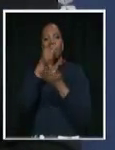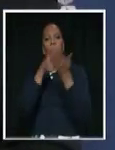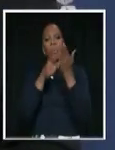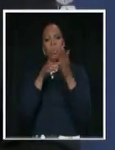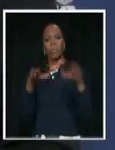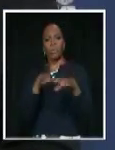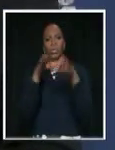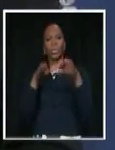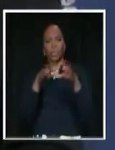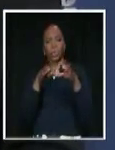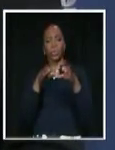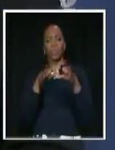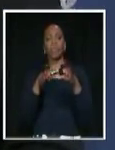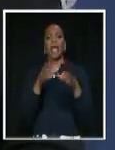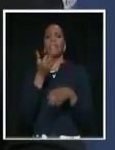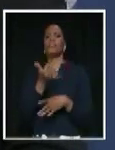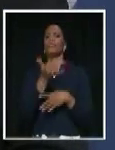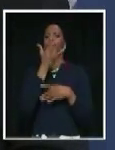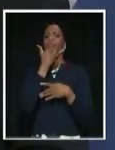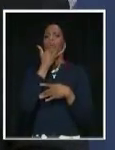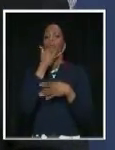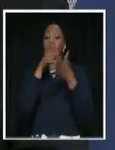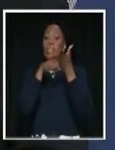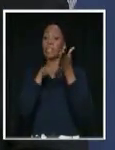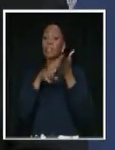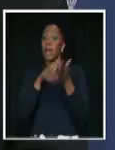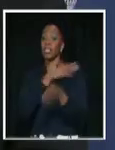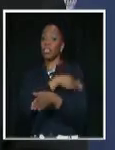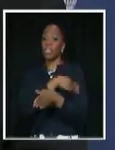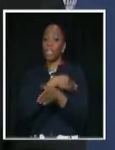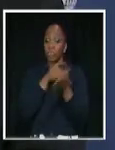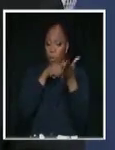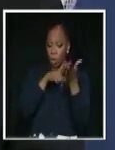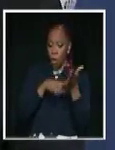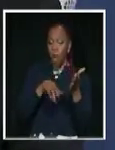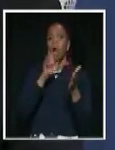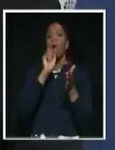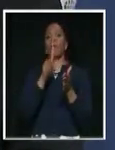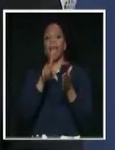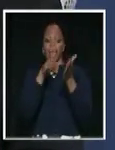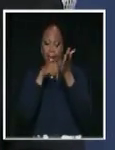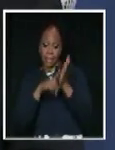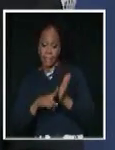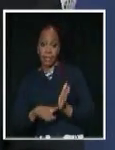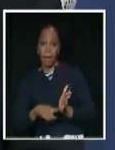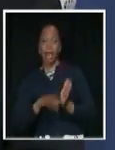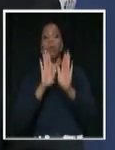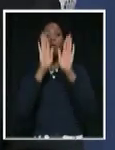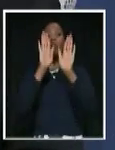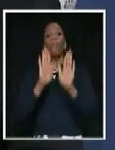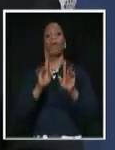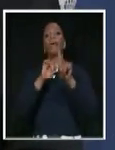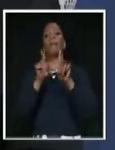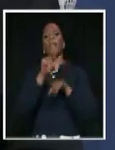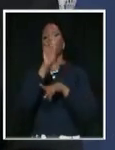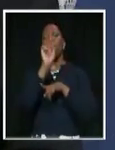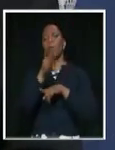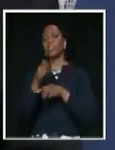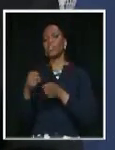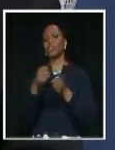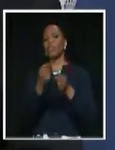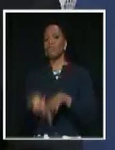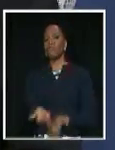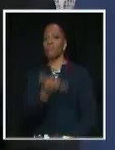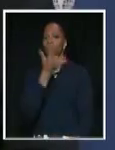command. That is wrong. An Inspector General, you want him to audit? Great. You want him to inspect? Great. You want him to question the strategy? That's